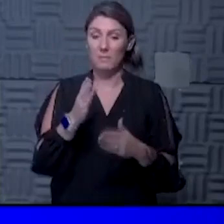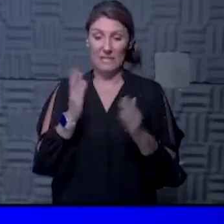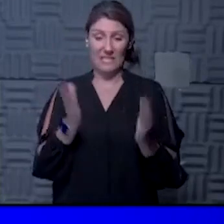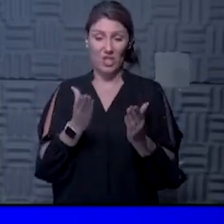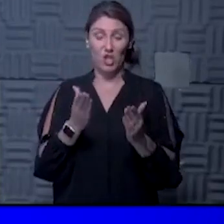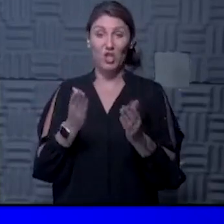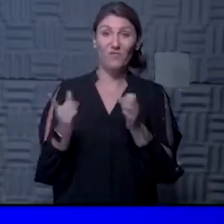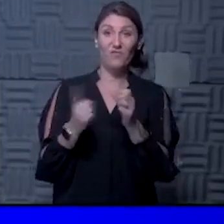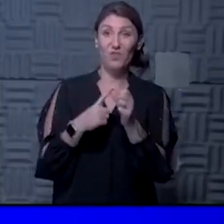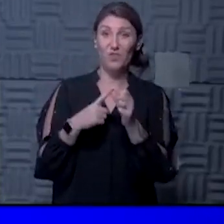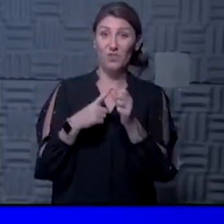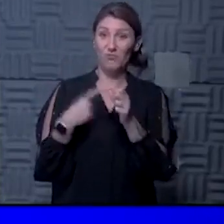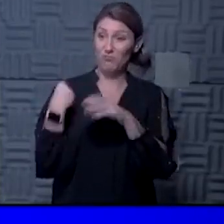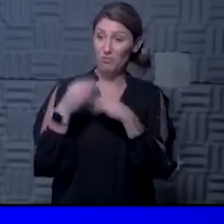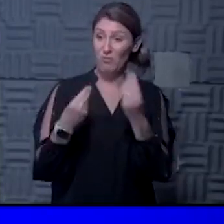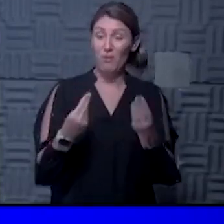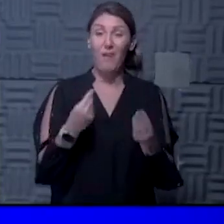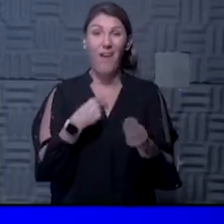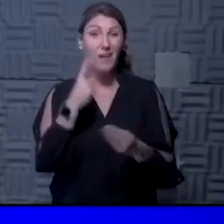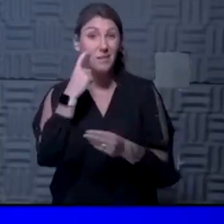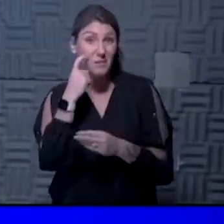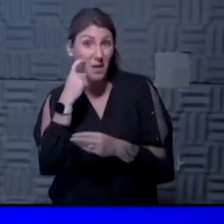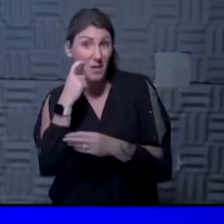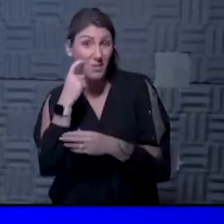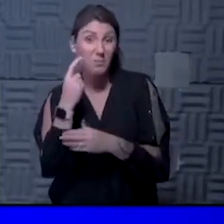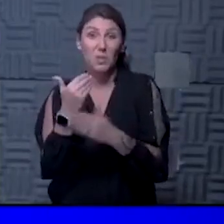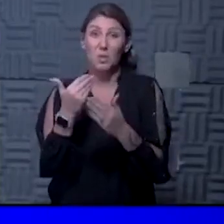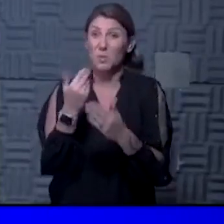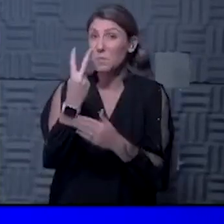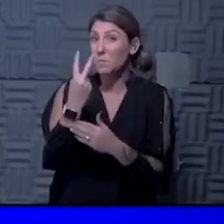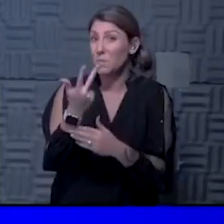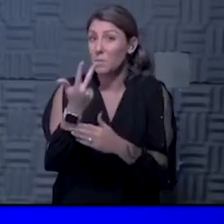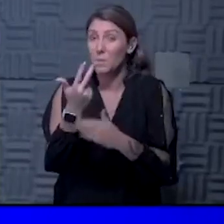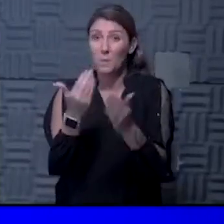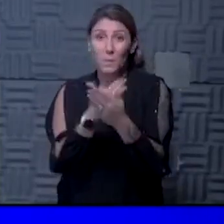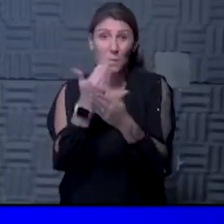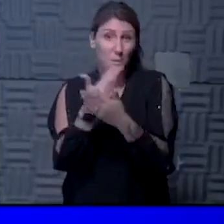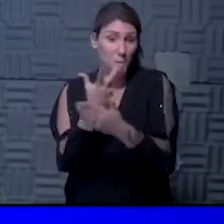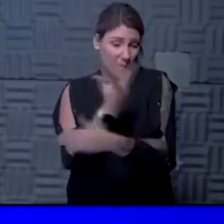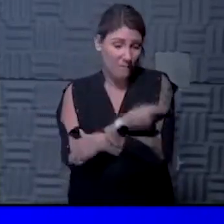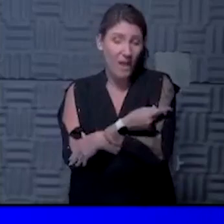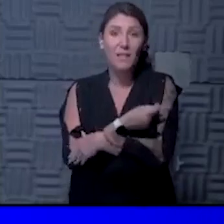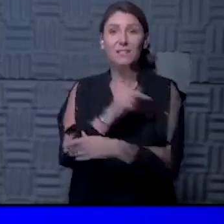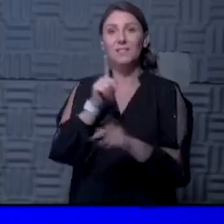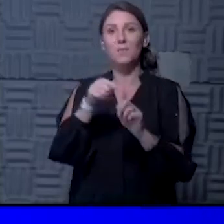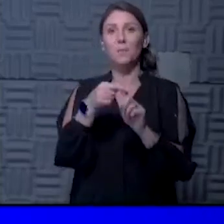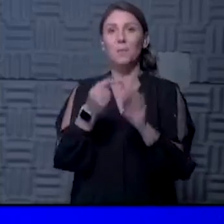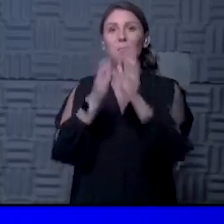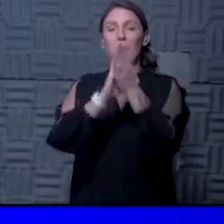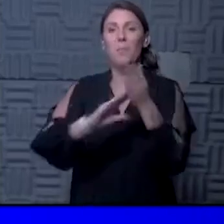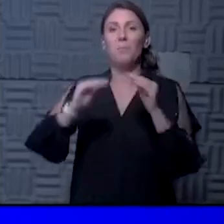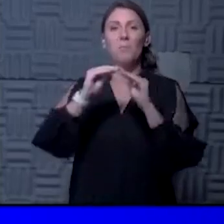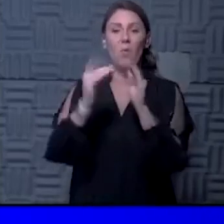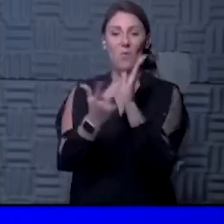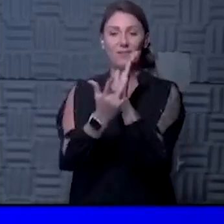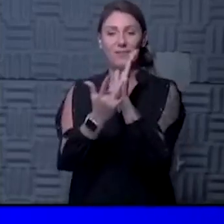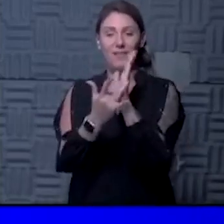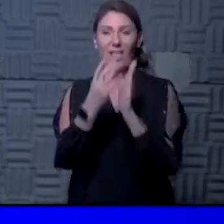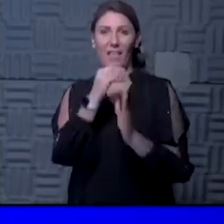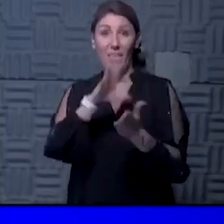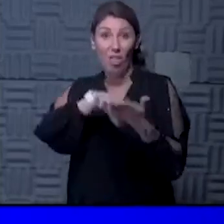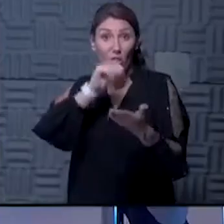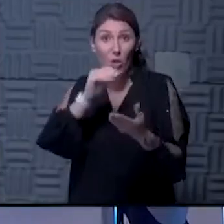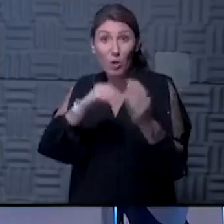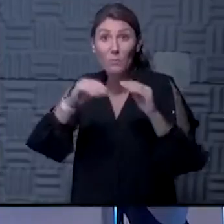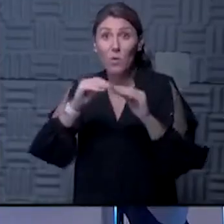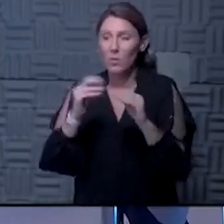first generation? I suspect there's probably going to be 2 or 3 different new generations of vaccines as we get better technology, learn more about the virus and things of that nature. There's